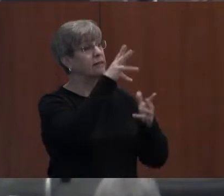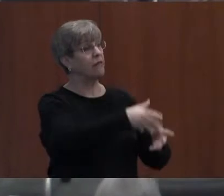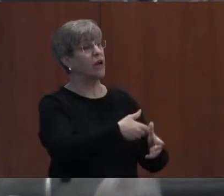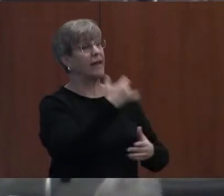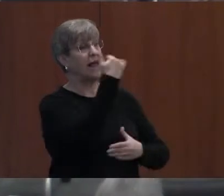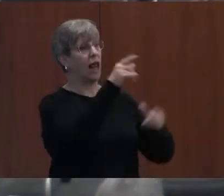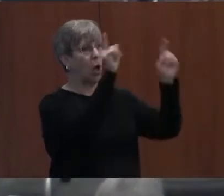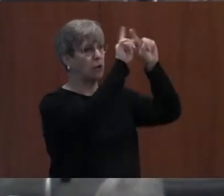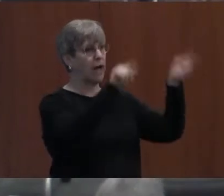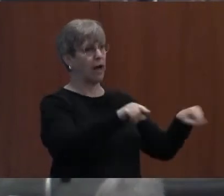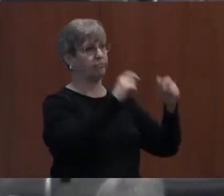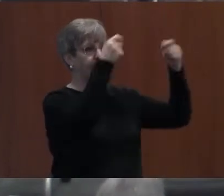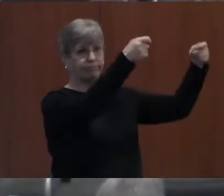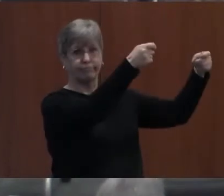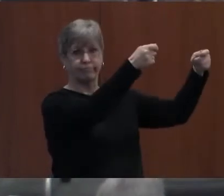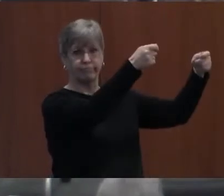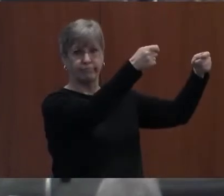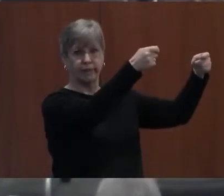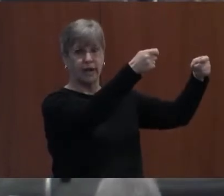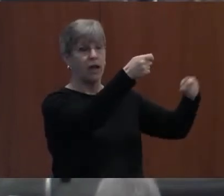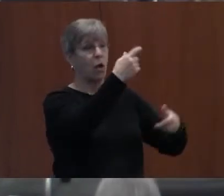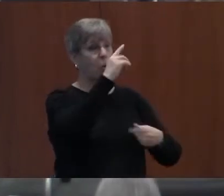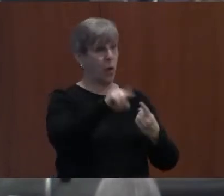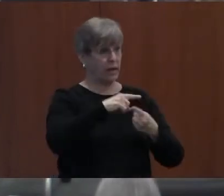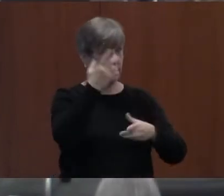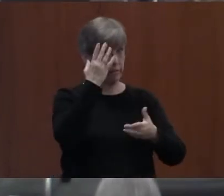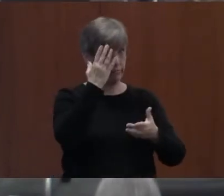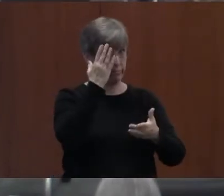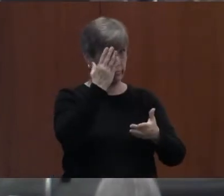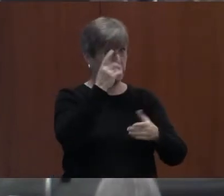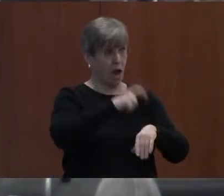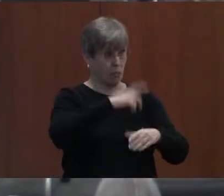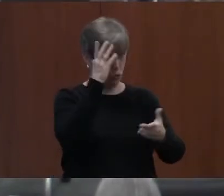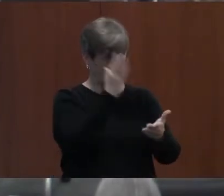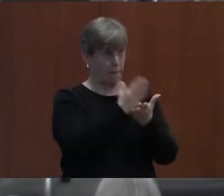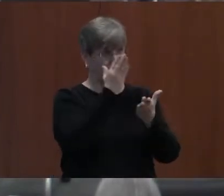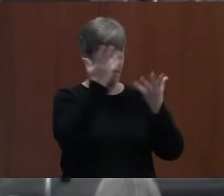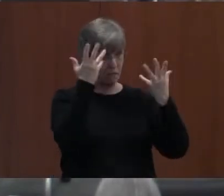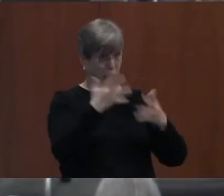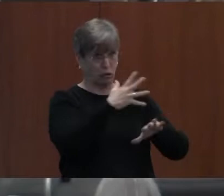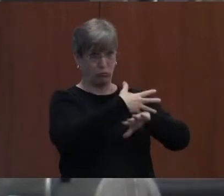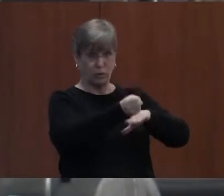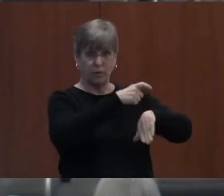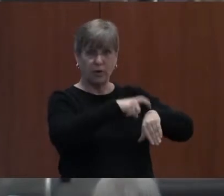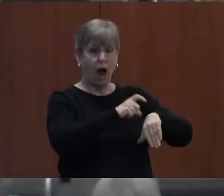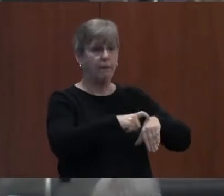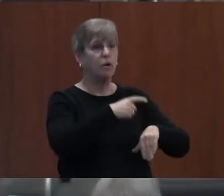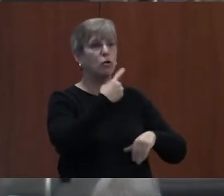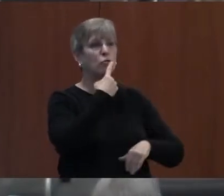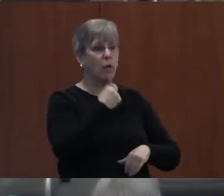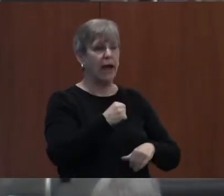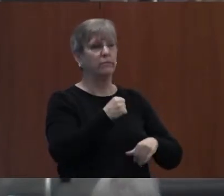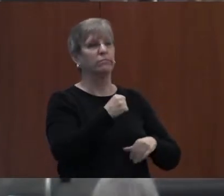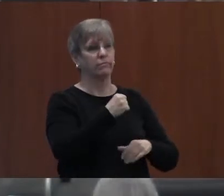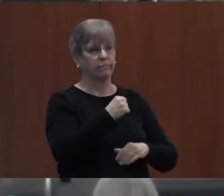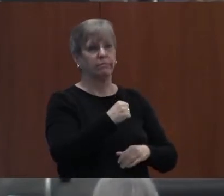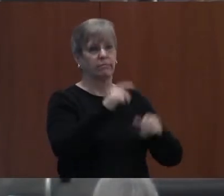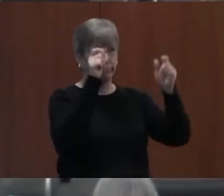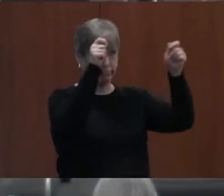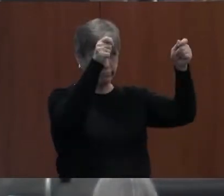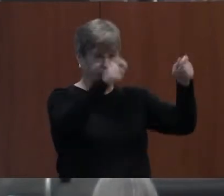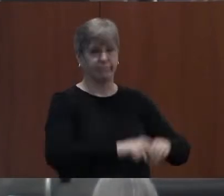hold up the yellow shape, and then when you're out of time, I'll hold up the red shape, and please wrap